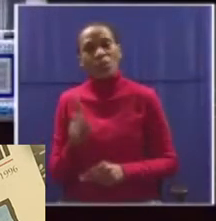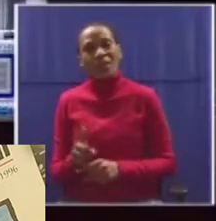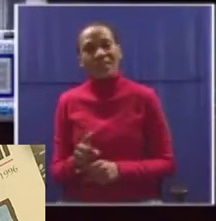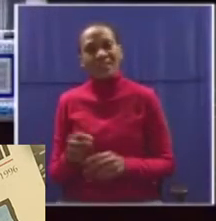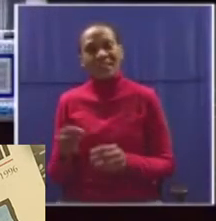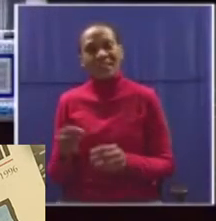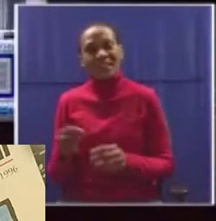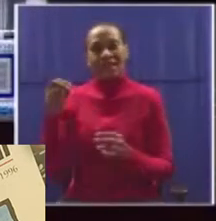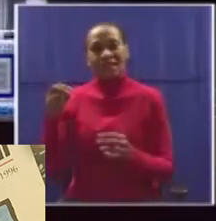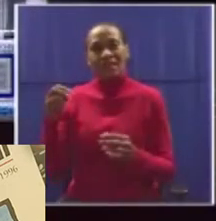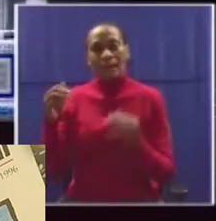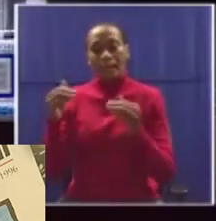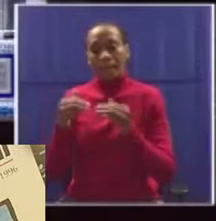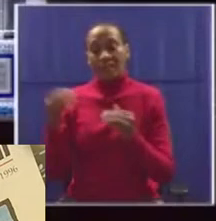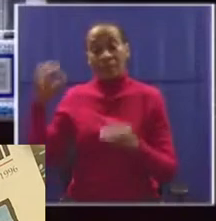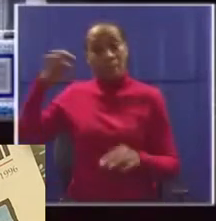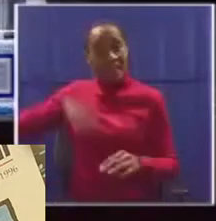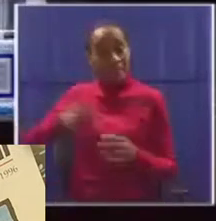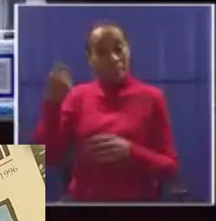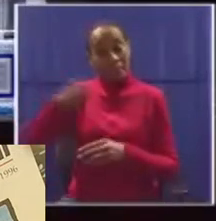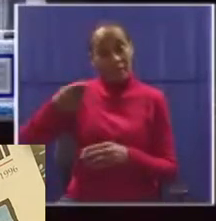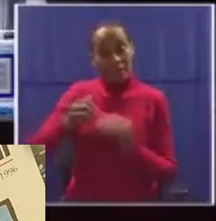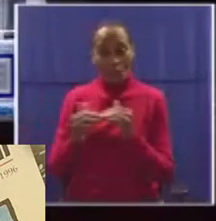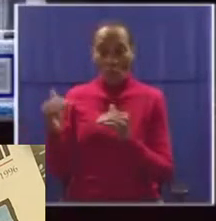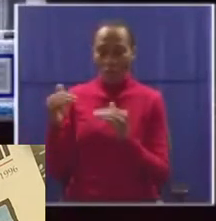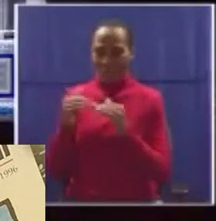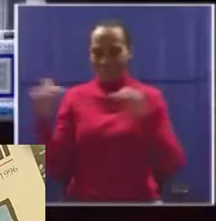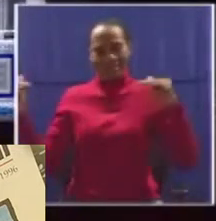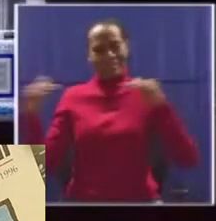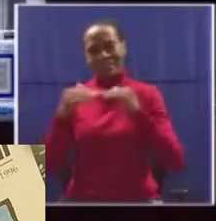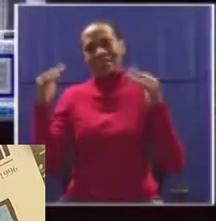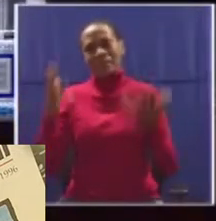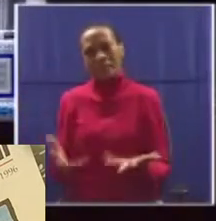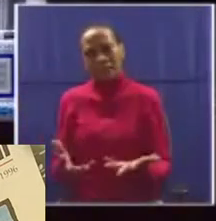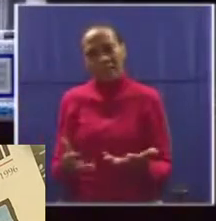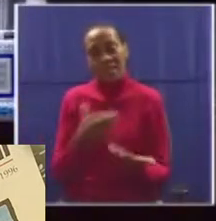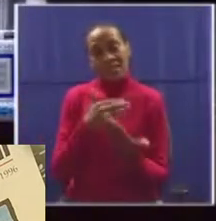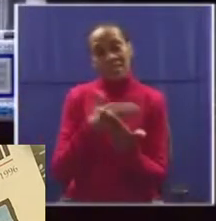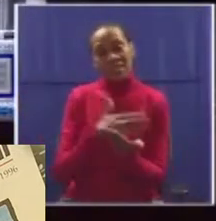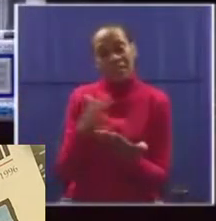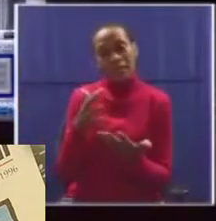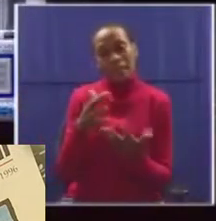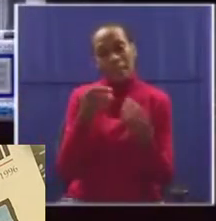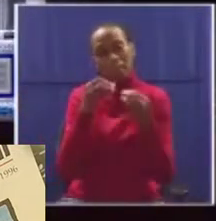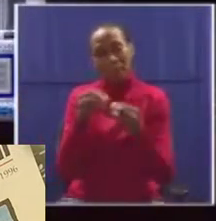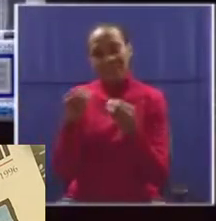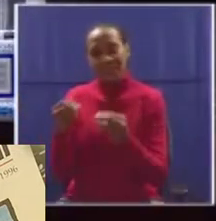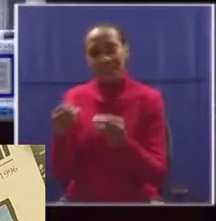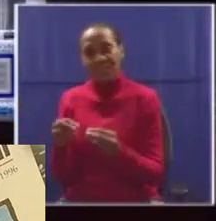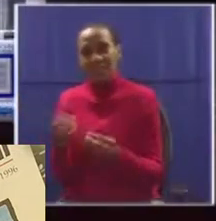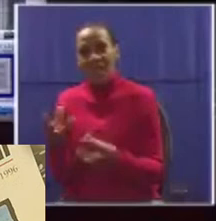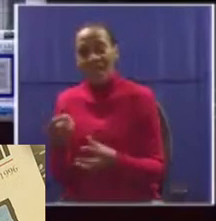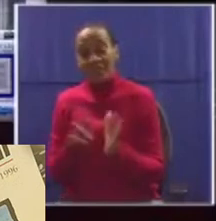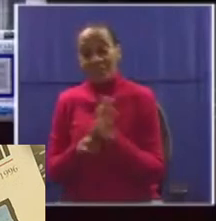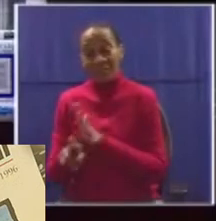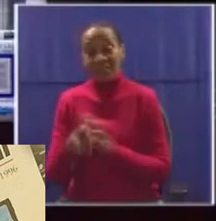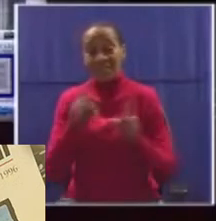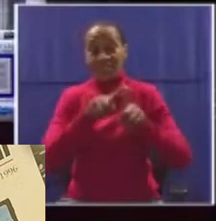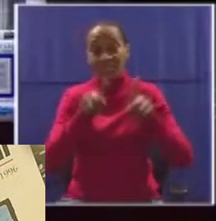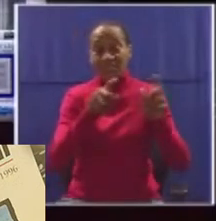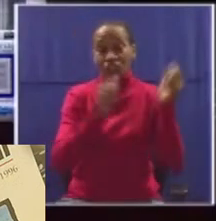agreements that is above the minimum wage in bargaining councils where small businesses have little to no representation